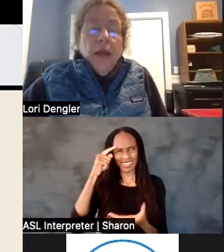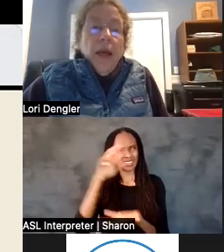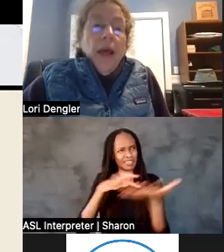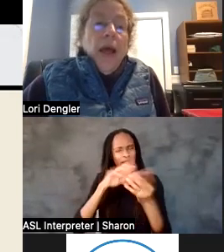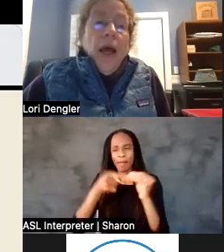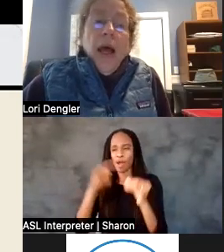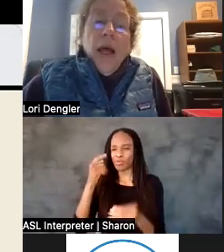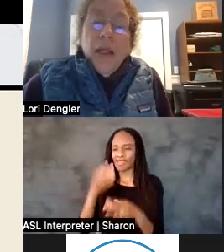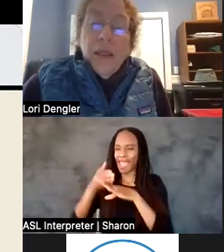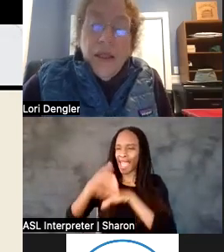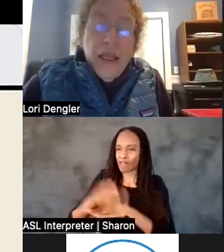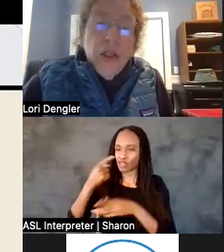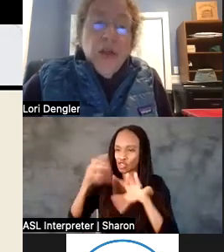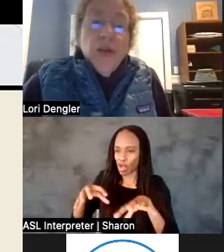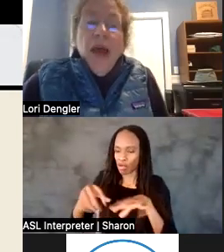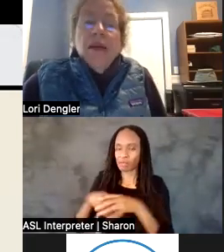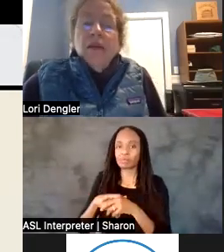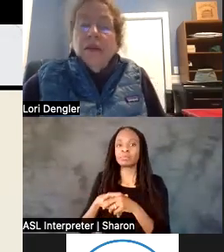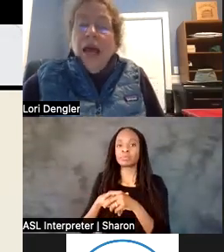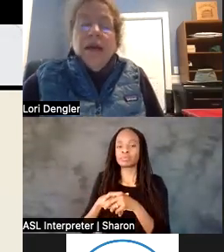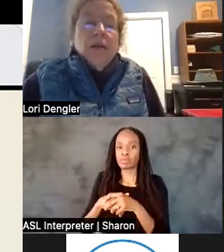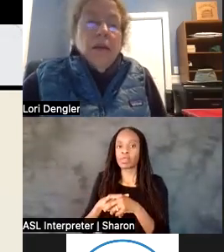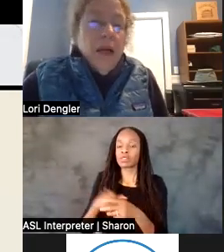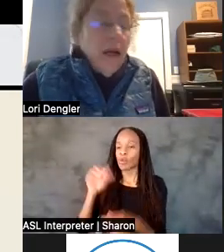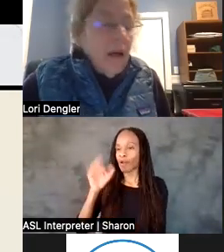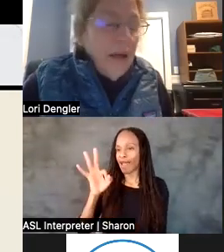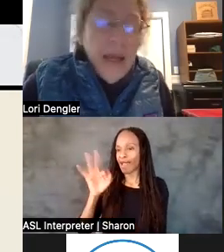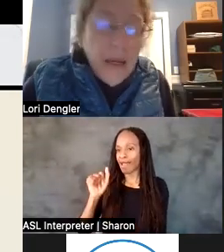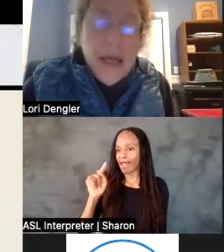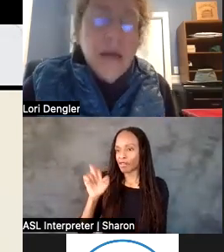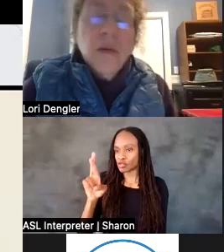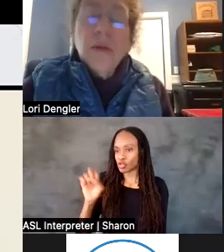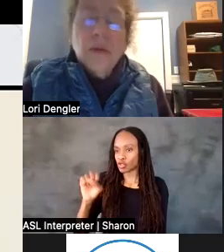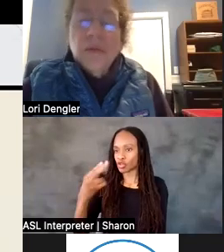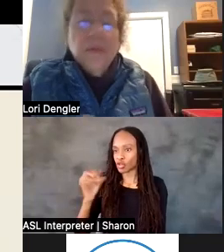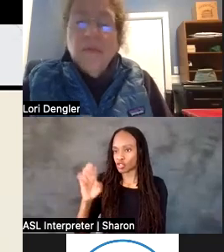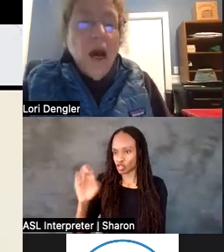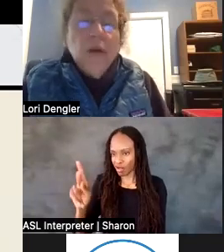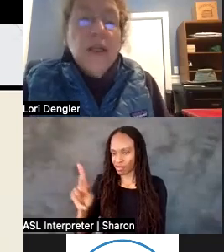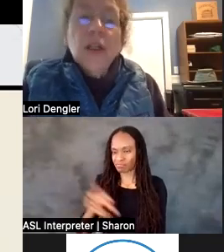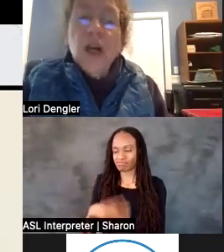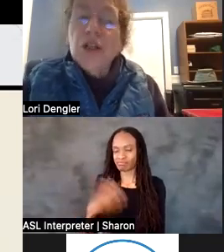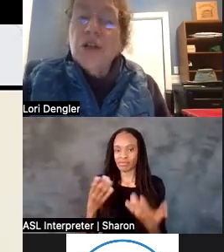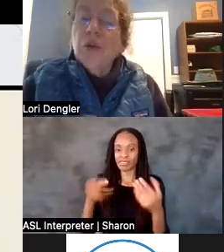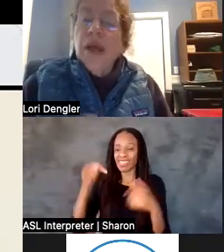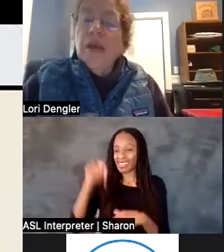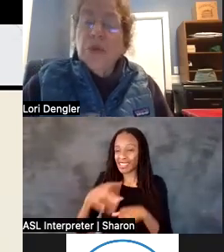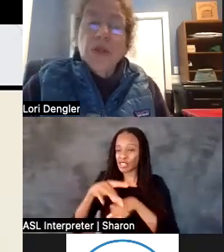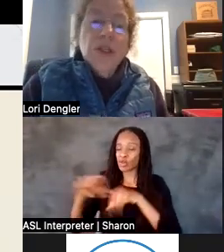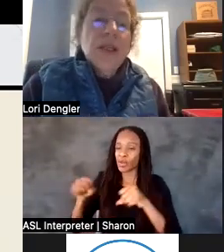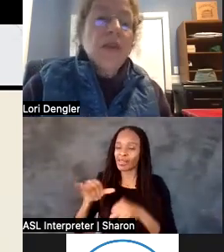aftershocks. This earthquake, like any moderate to large